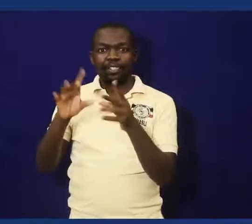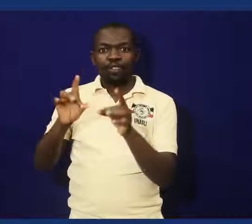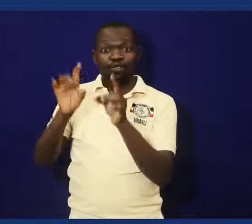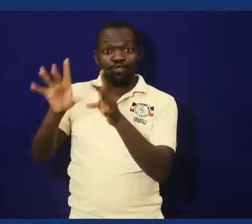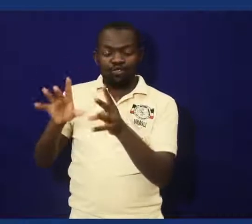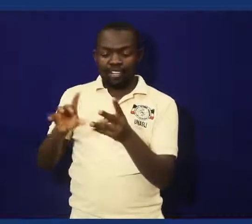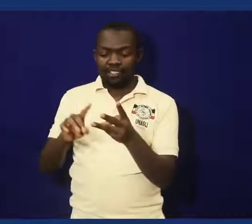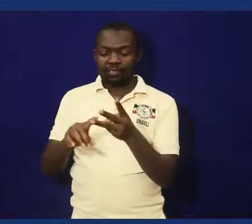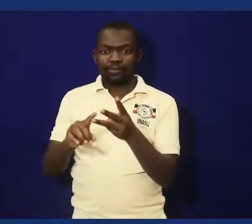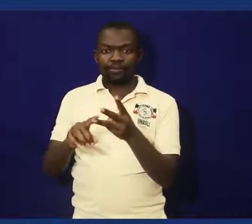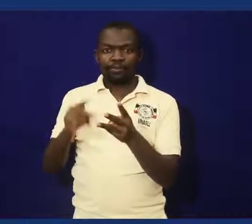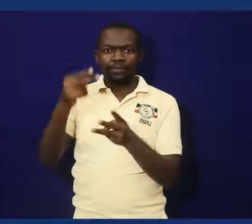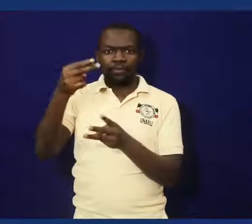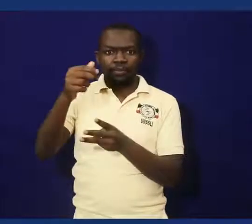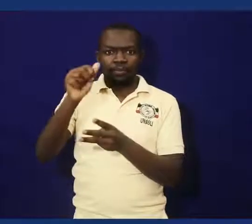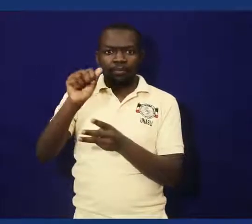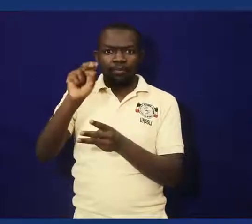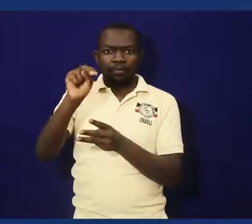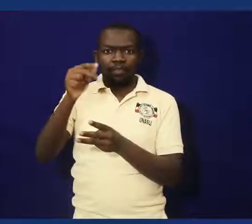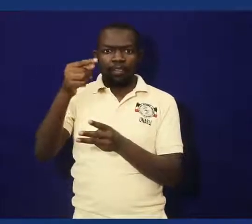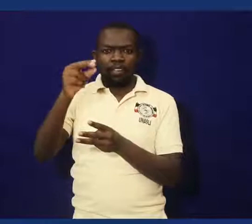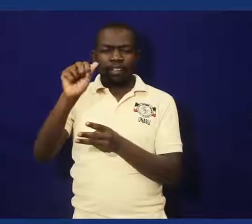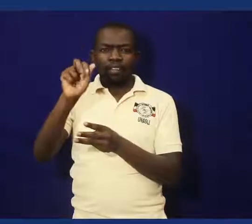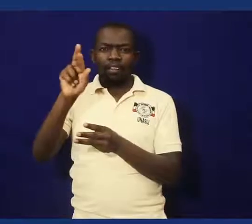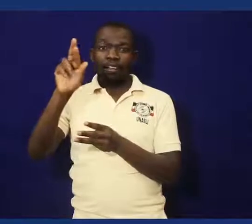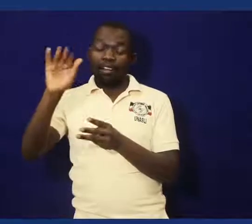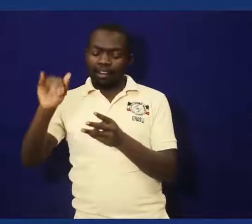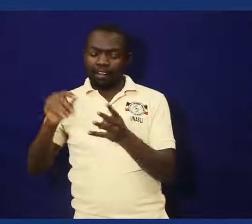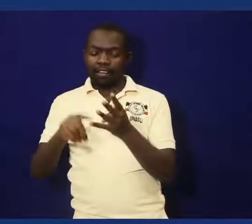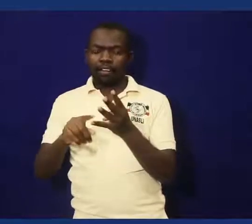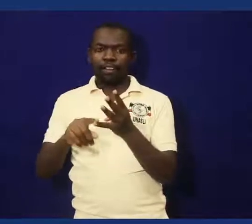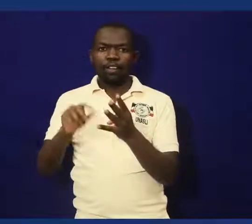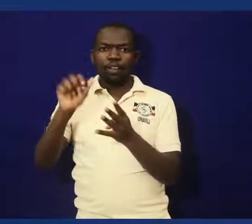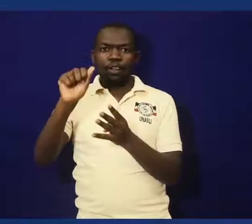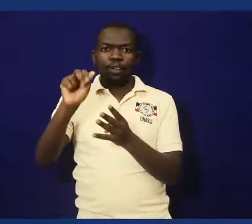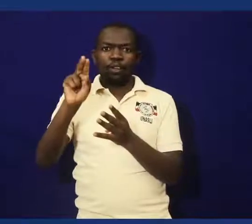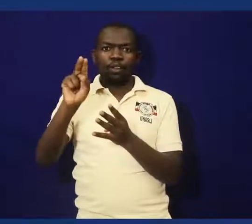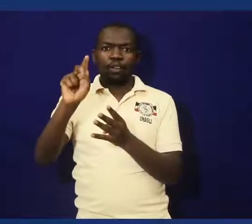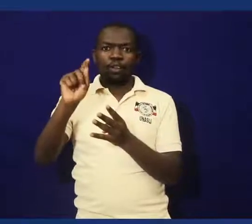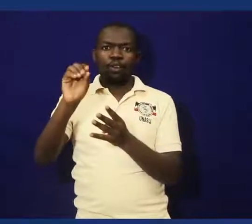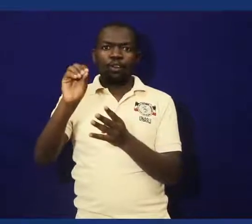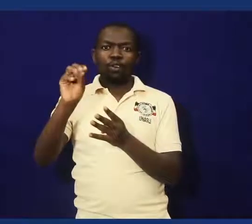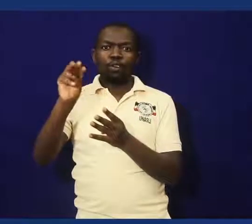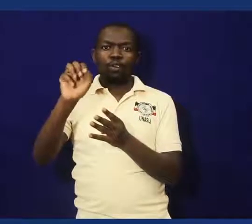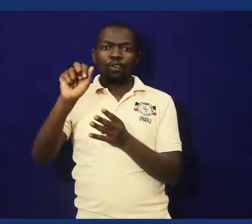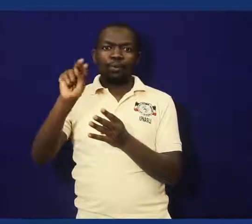Austria-Hungary, the Ottoman Empire, and Bulgaria.